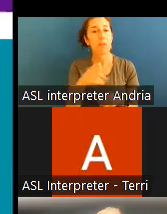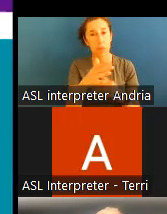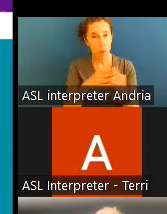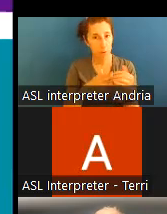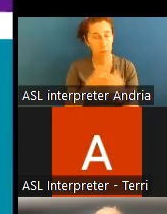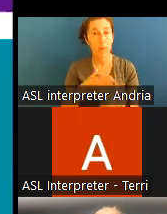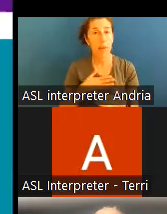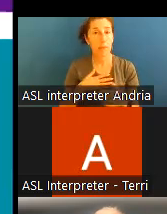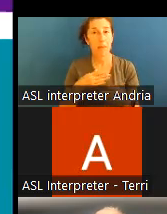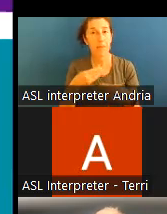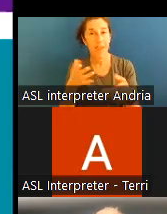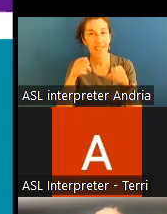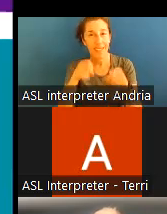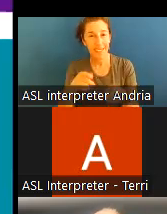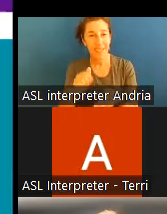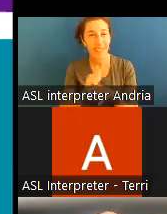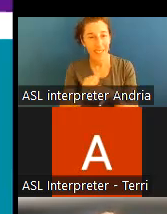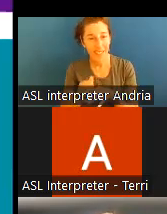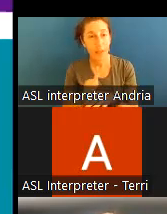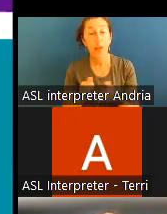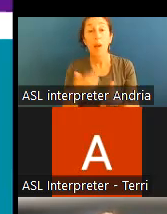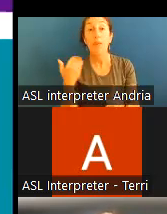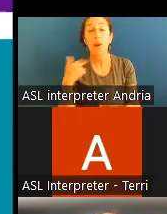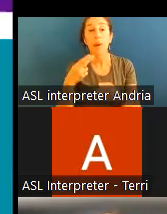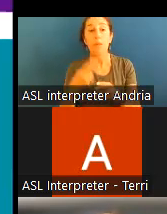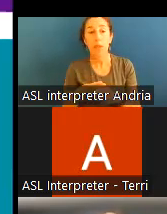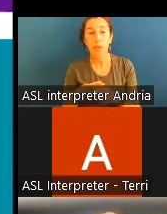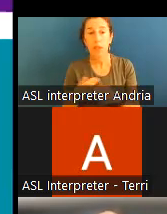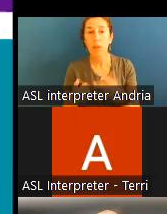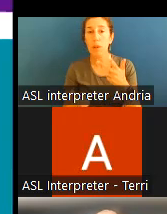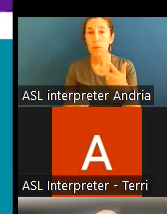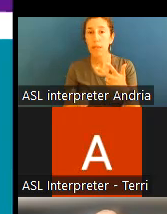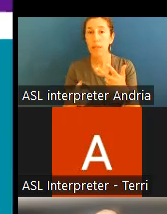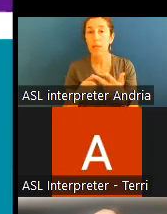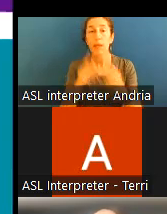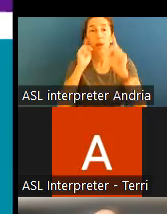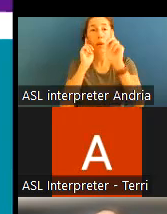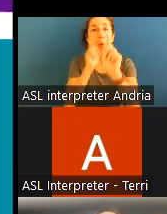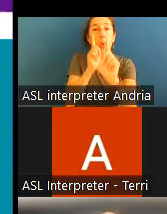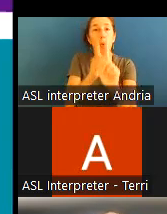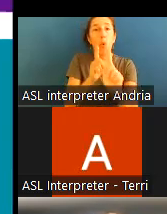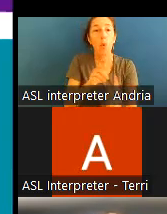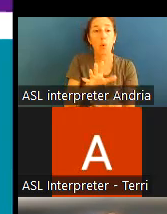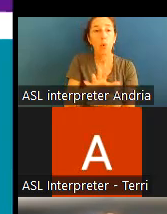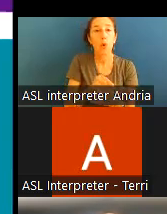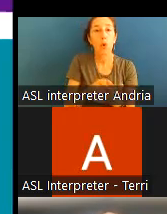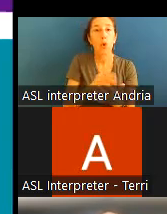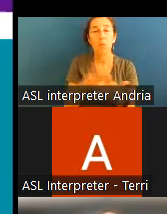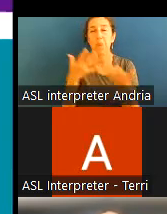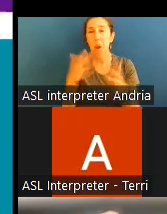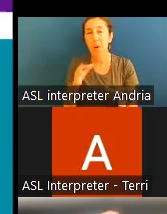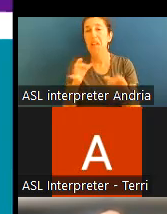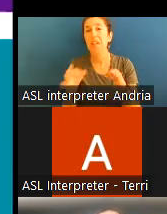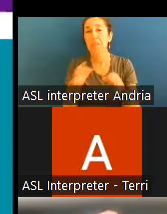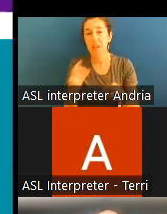These are those learning objectives I mentioned earlier. And so that's what we want you to come away from today with, is understanding these